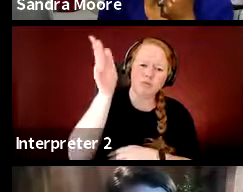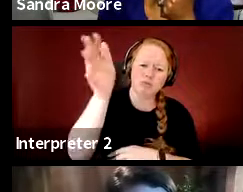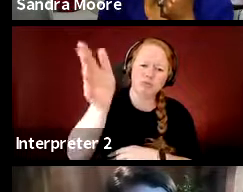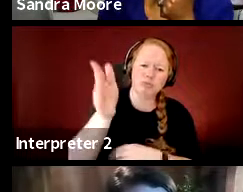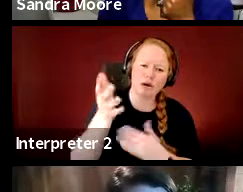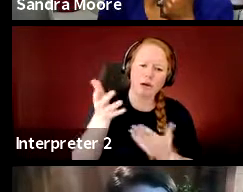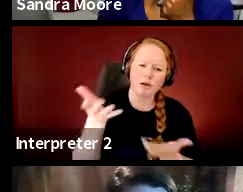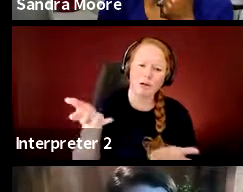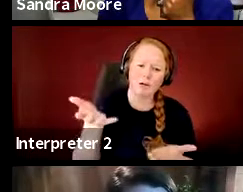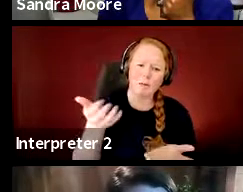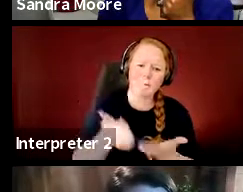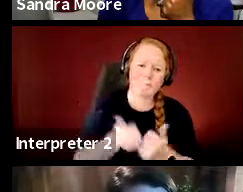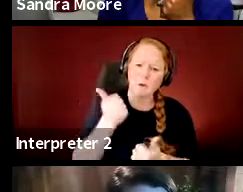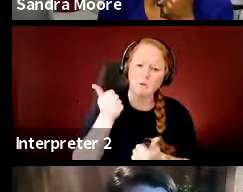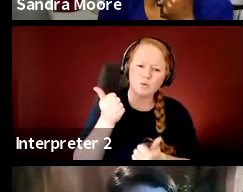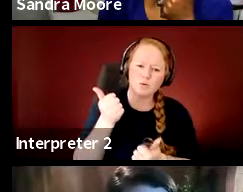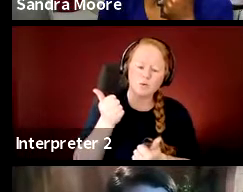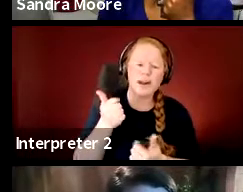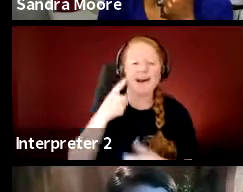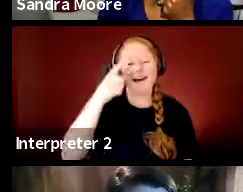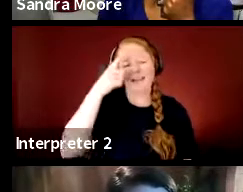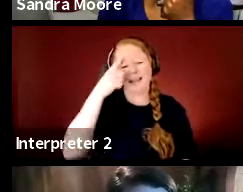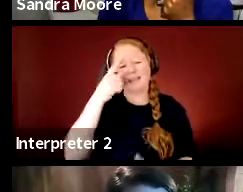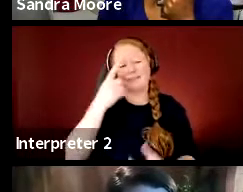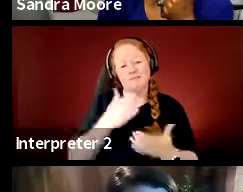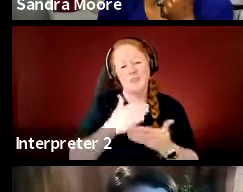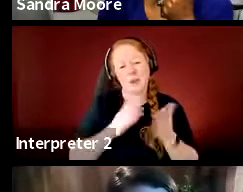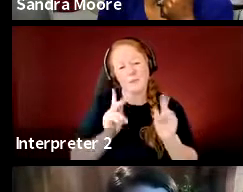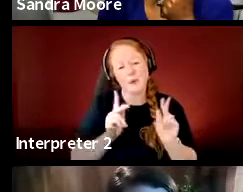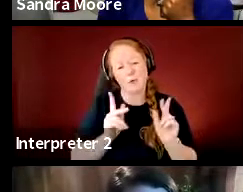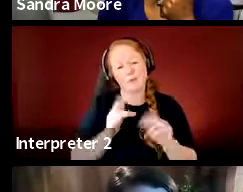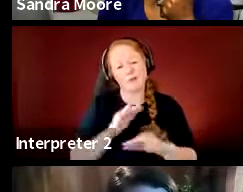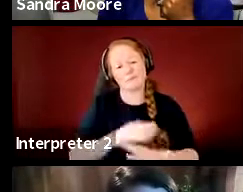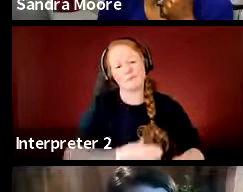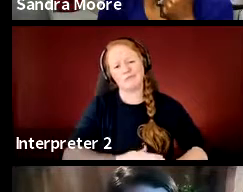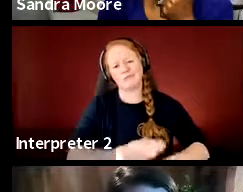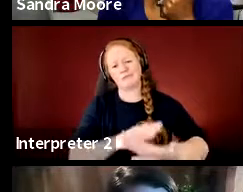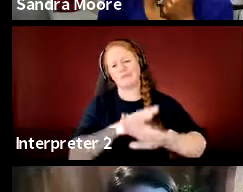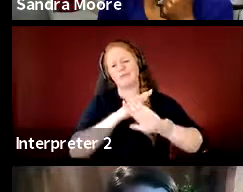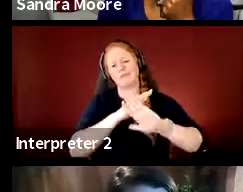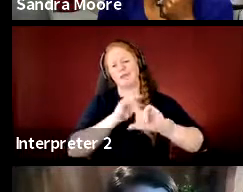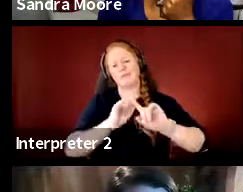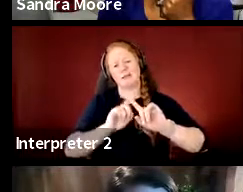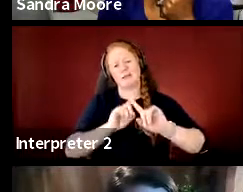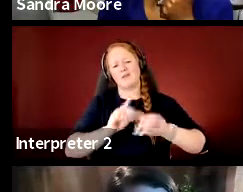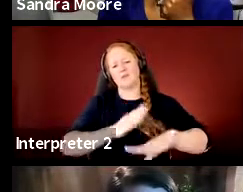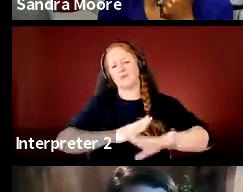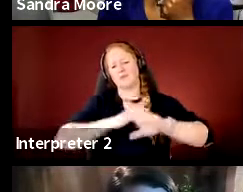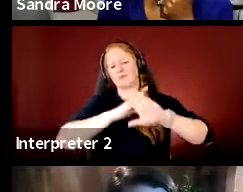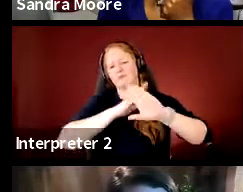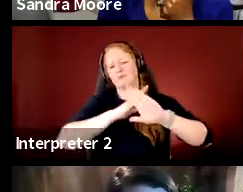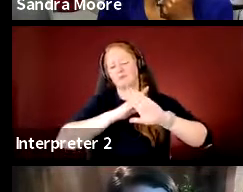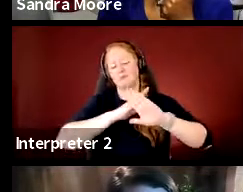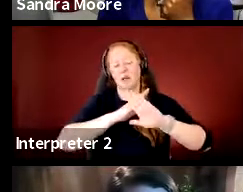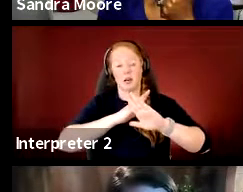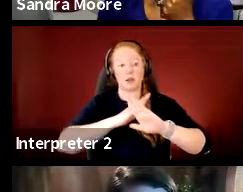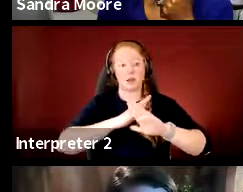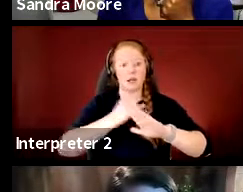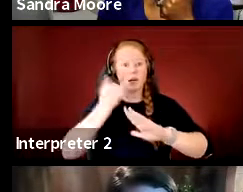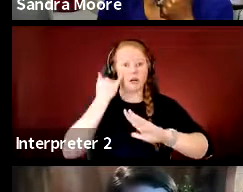think some people are held back by various barriers and will improve their situation if we let